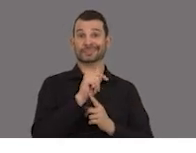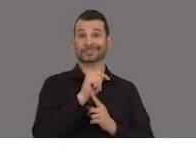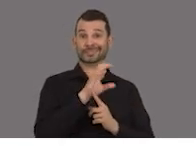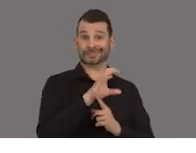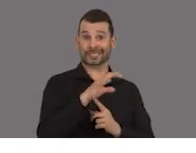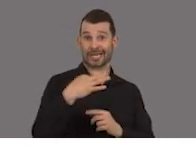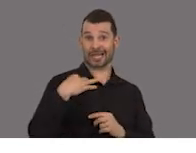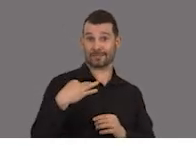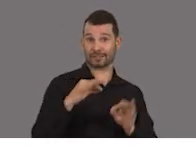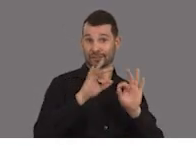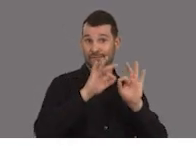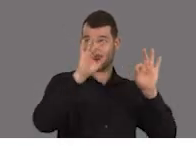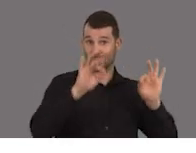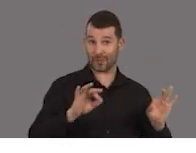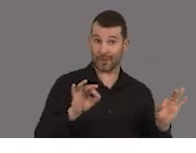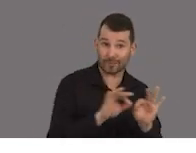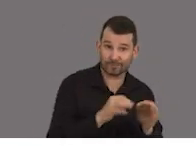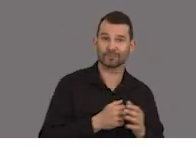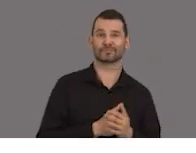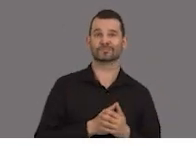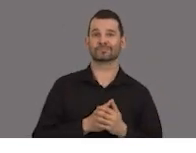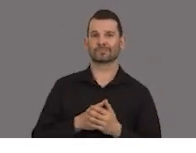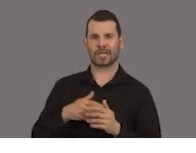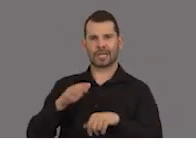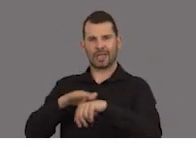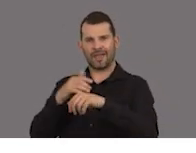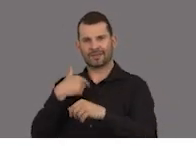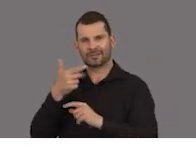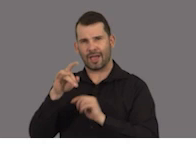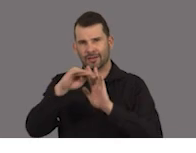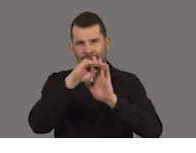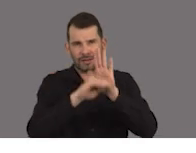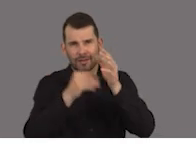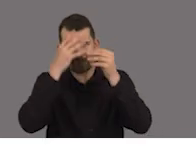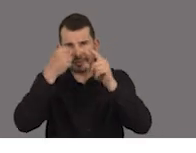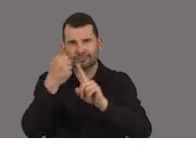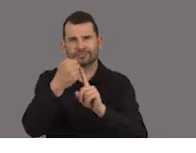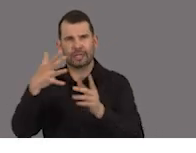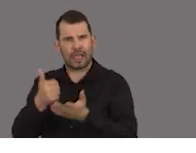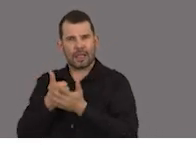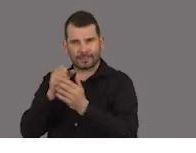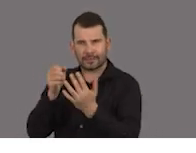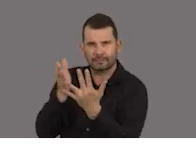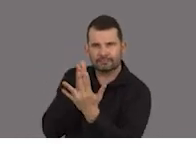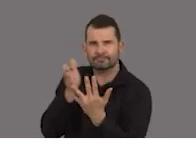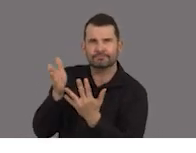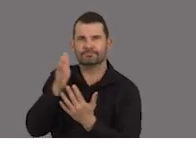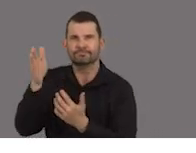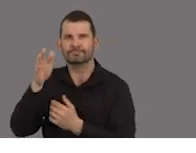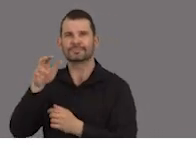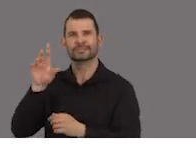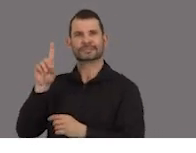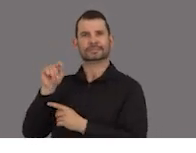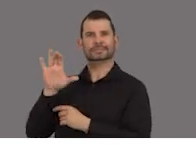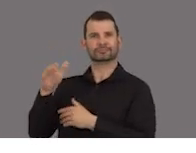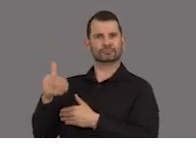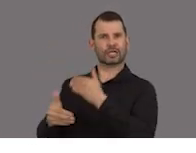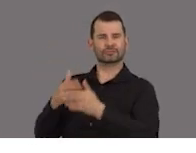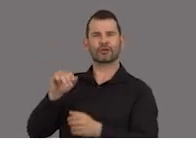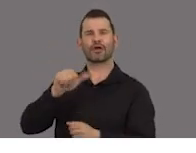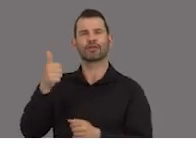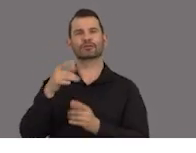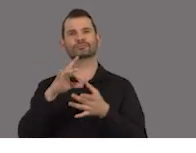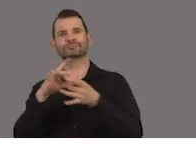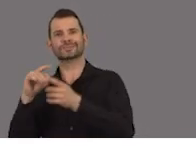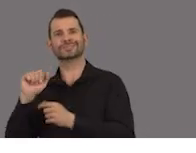canada.ca/disability-tax-credit, provides the DTC application form and a guide to help navigate the DTC process